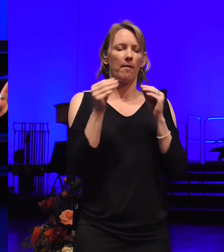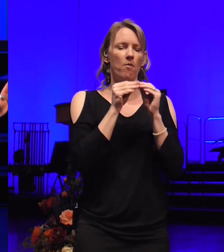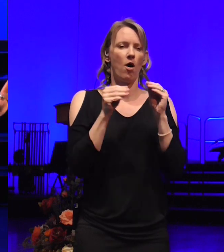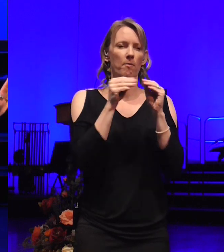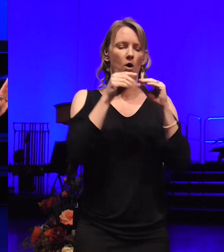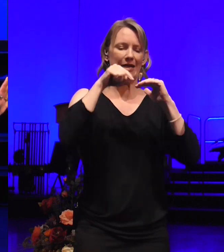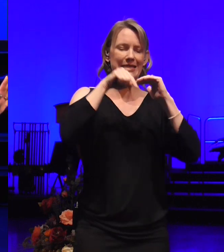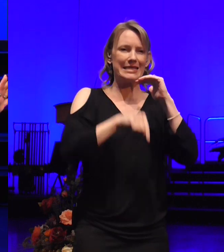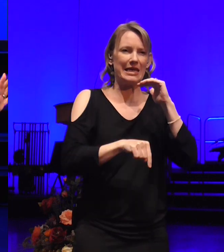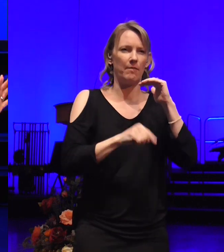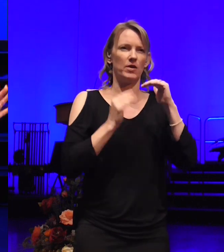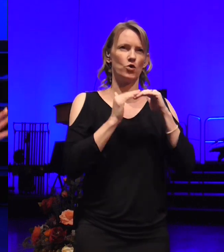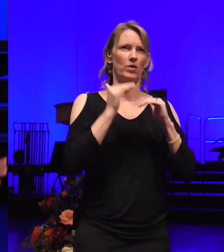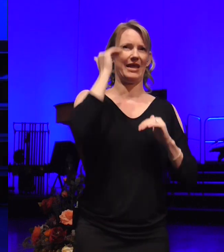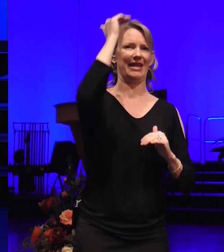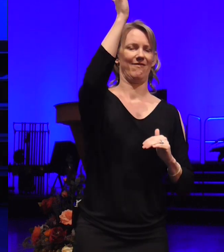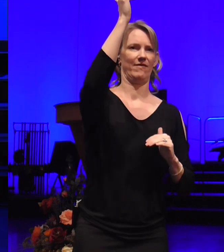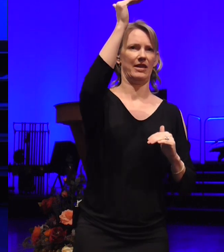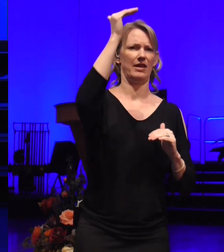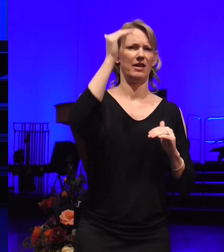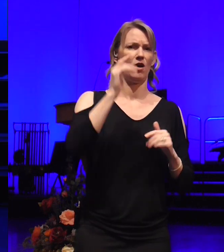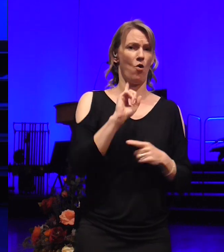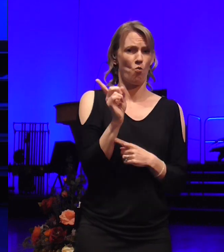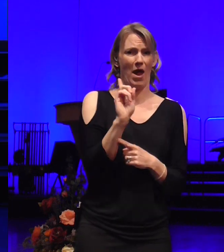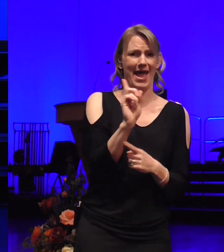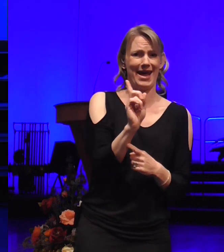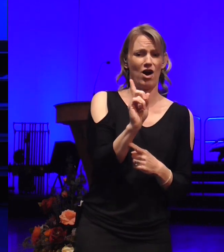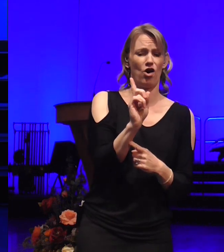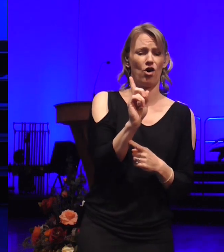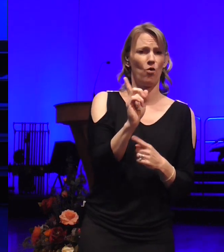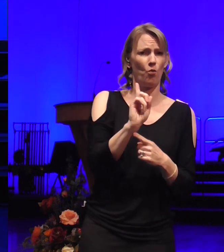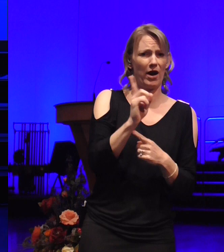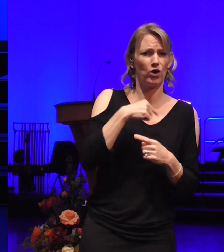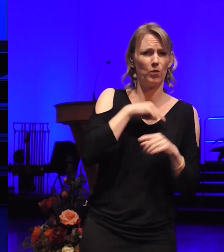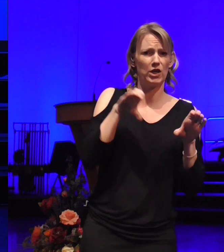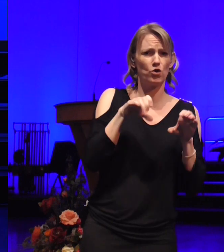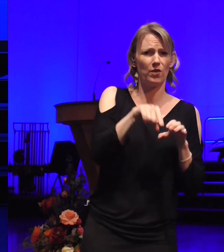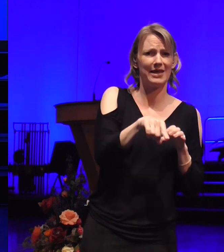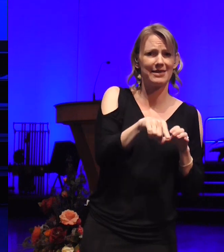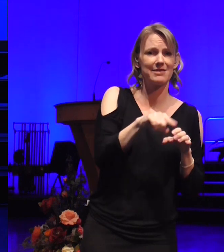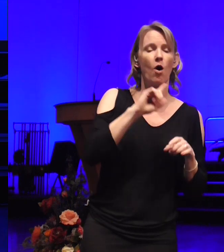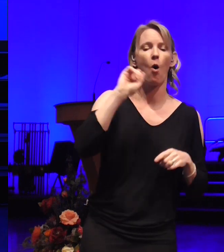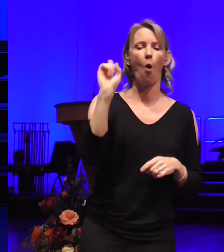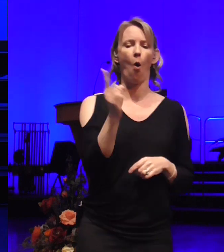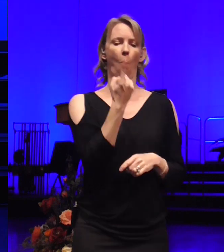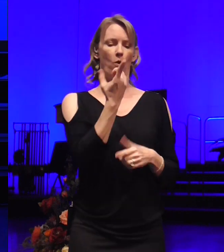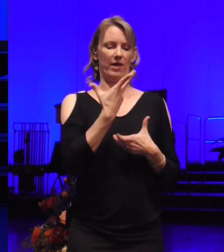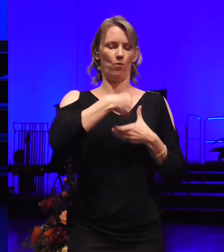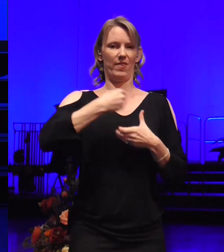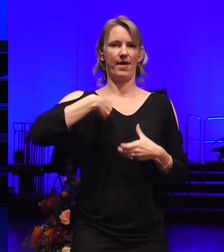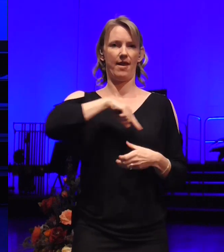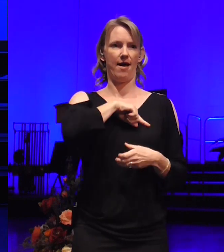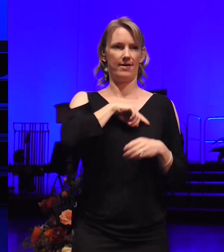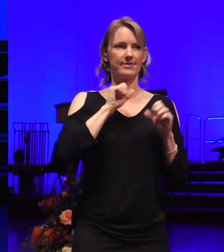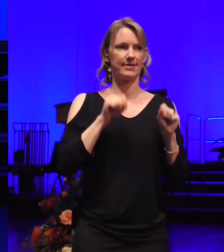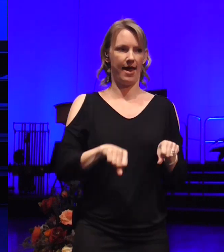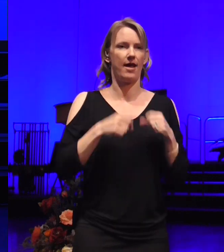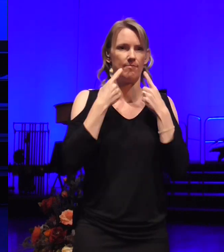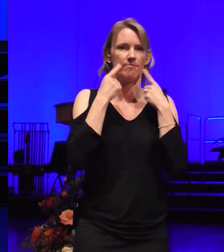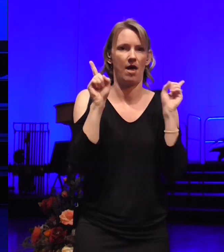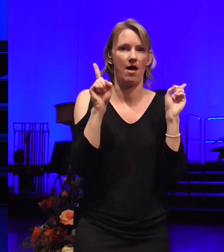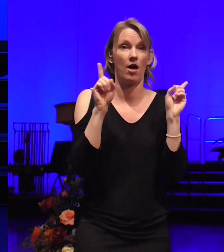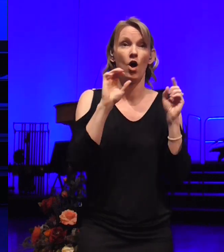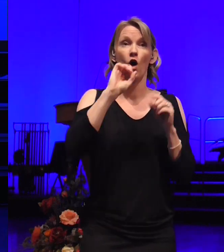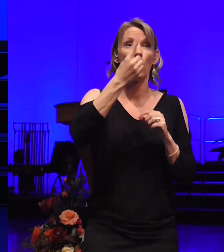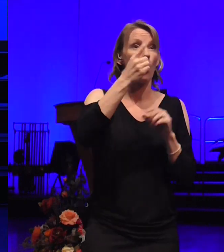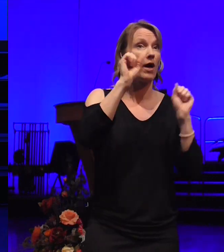infinite. And where do we do this, he asks? There's no place but within us that we can do it. And